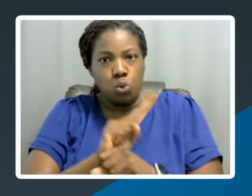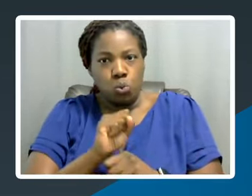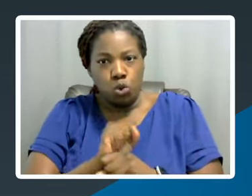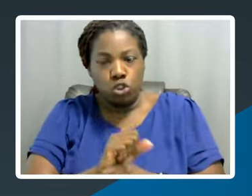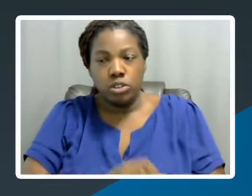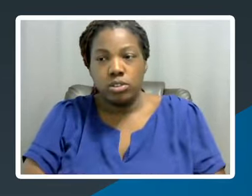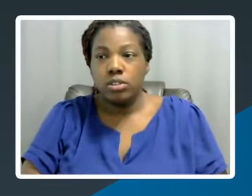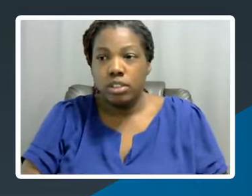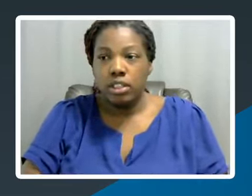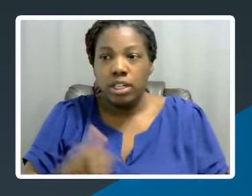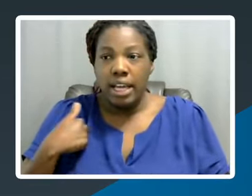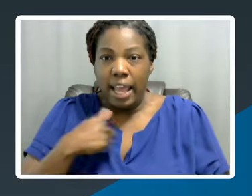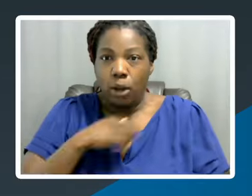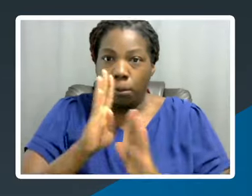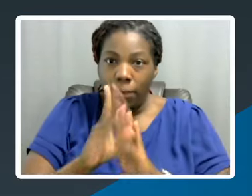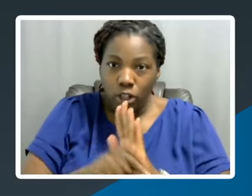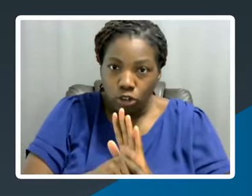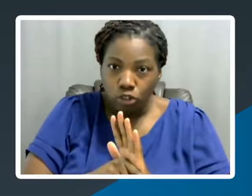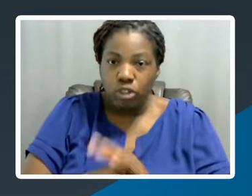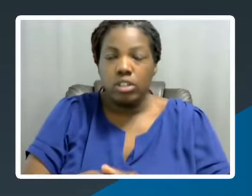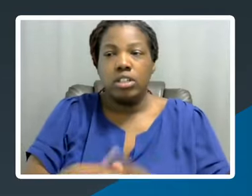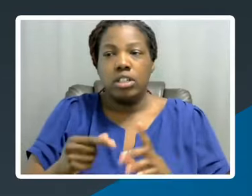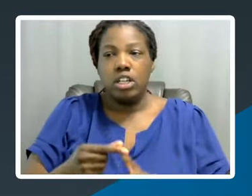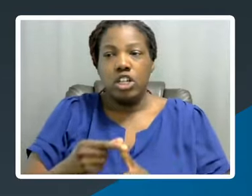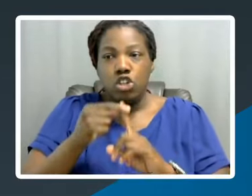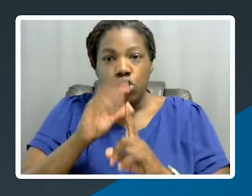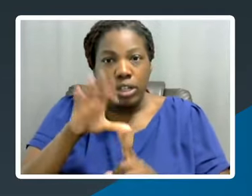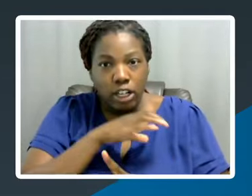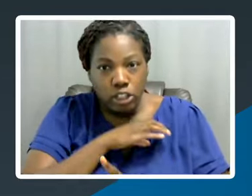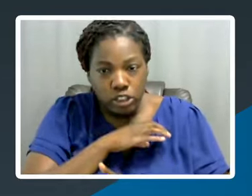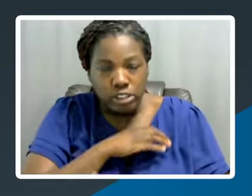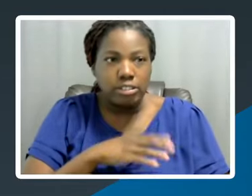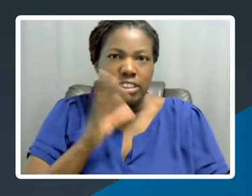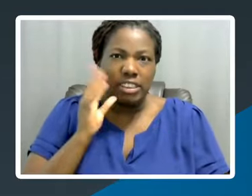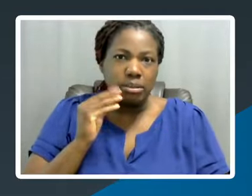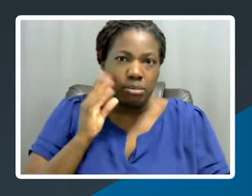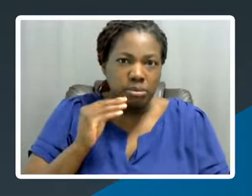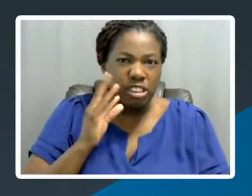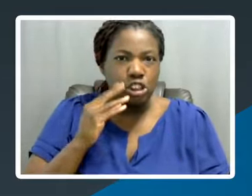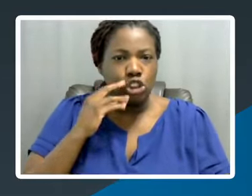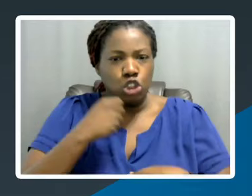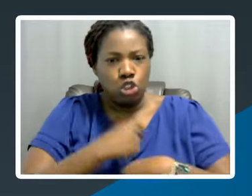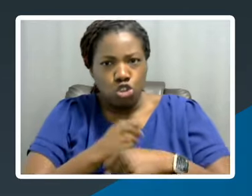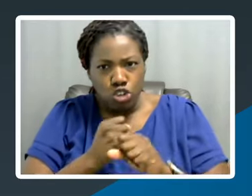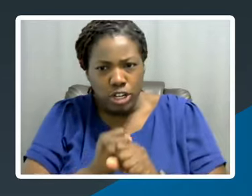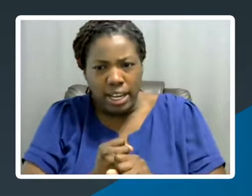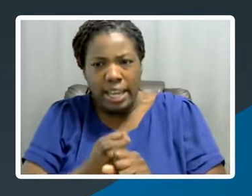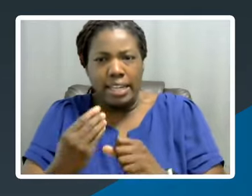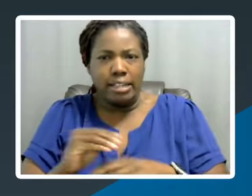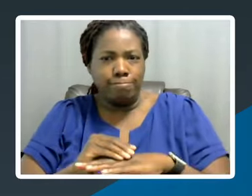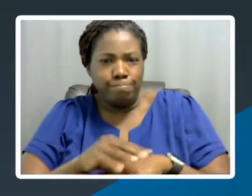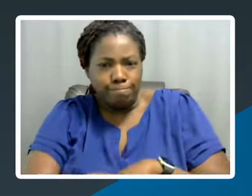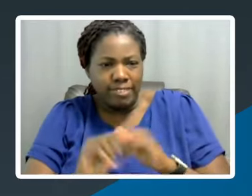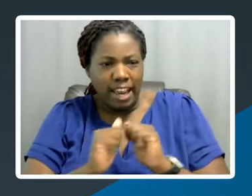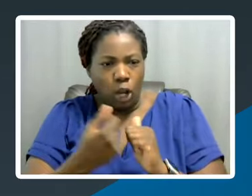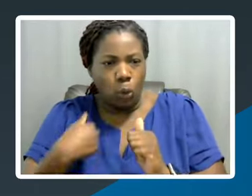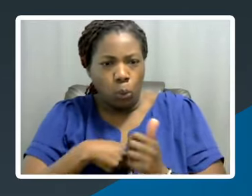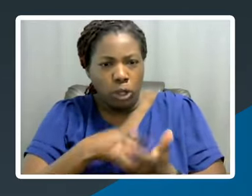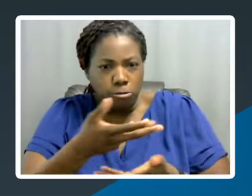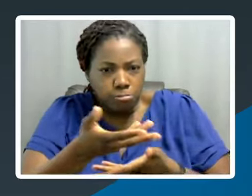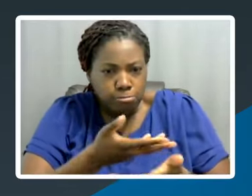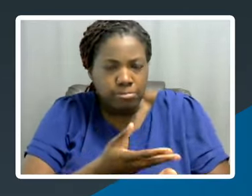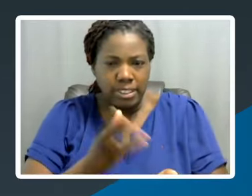our background, the unique characteristics, our experiences shape and inform the way that we engage and experience